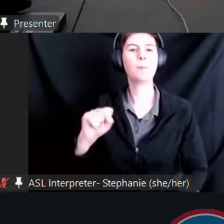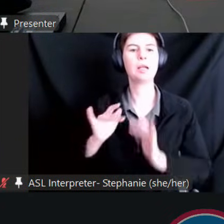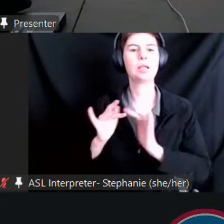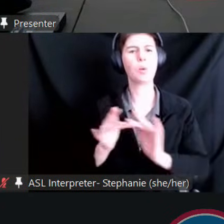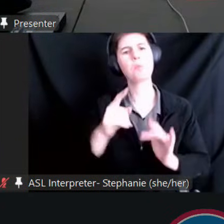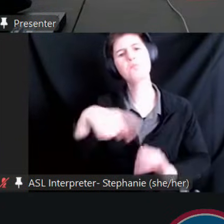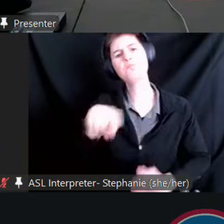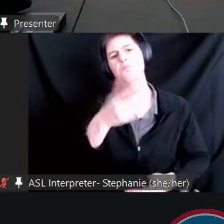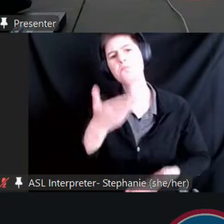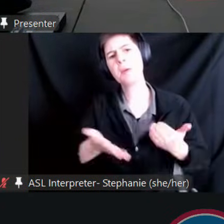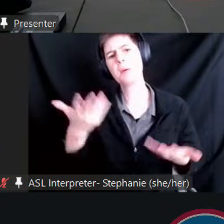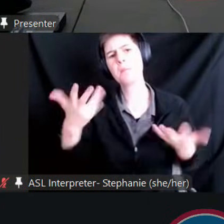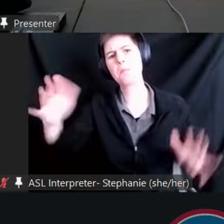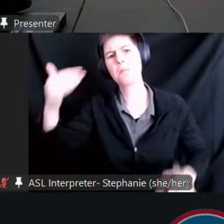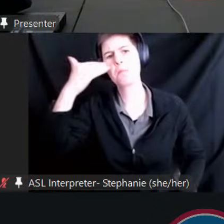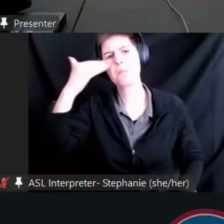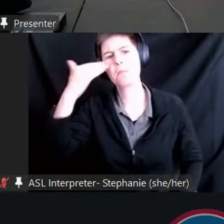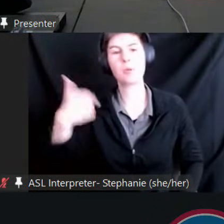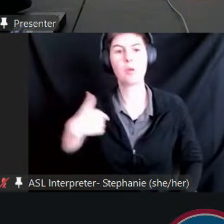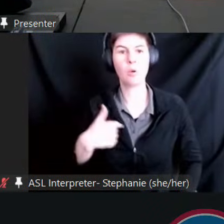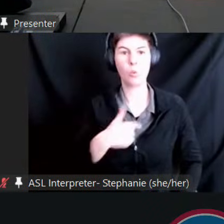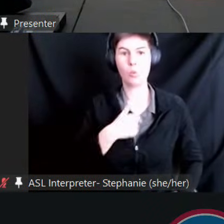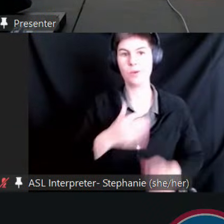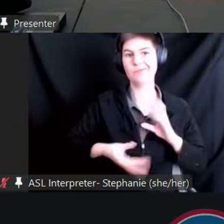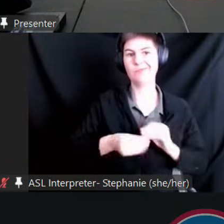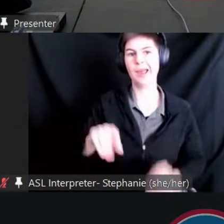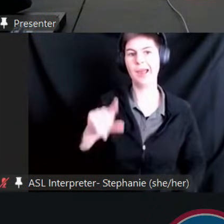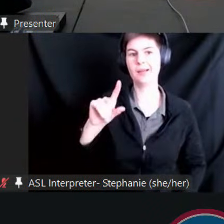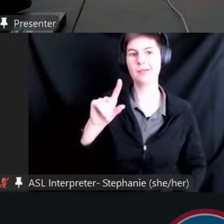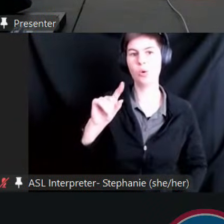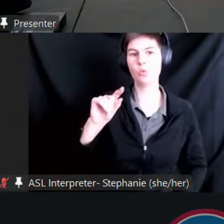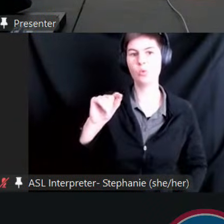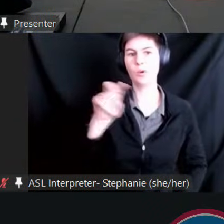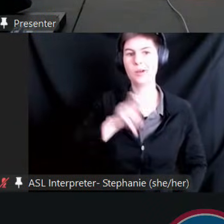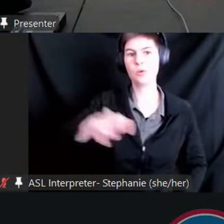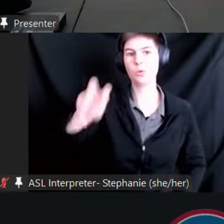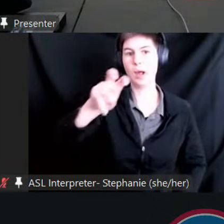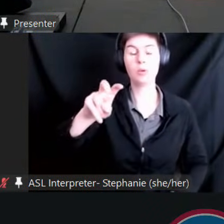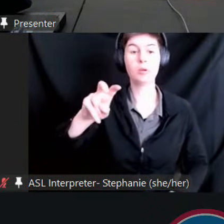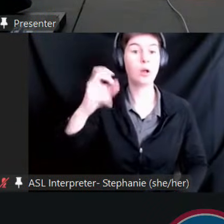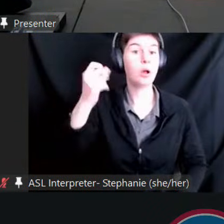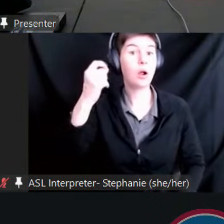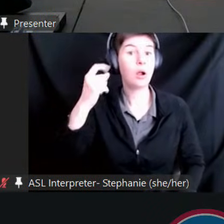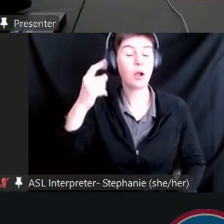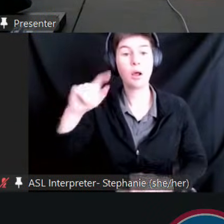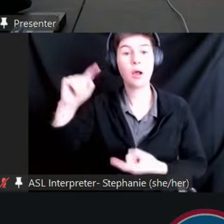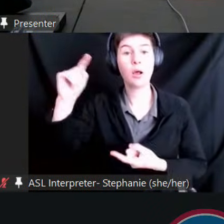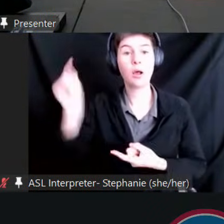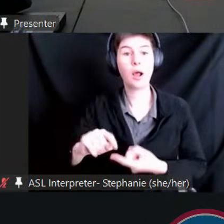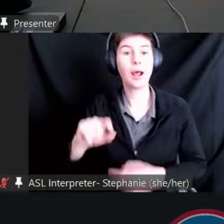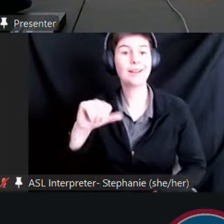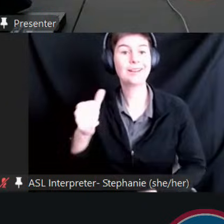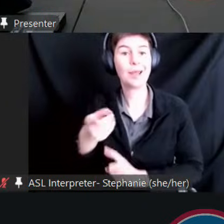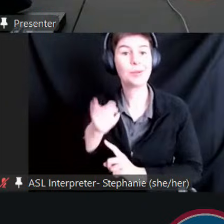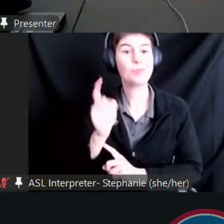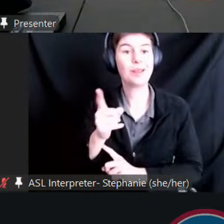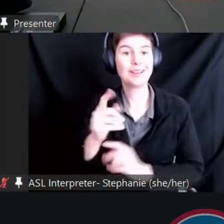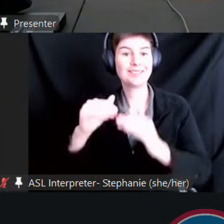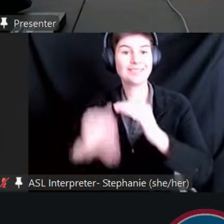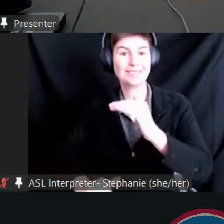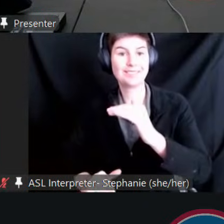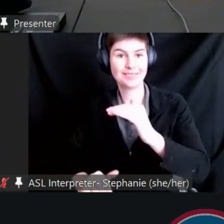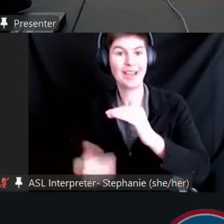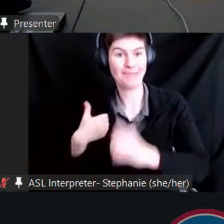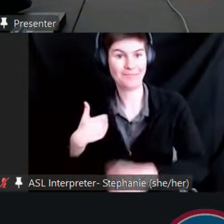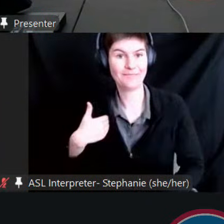with. We've gotten 20 routes to 10 minutes or less this year. But we did a lot of preliminary outreach